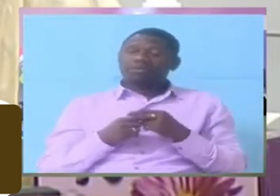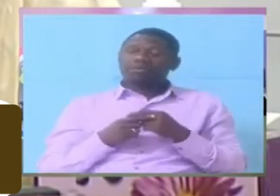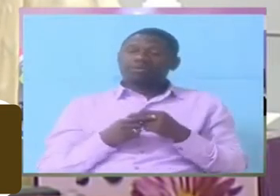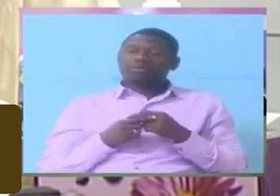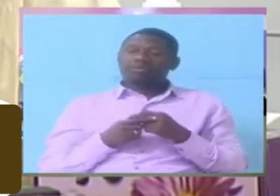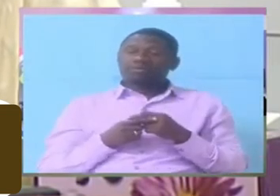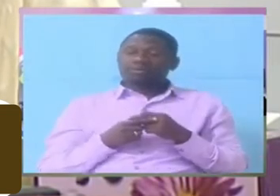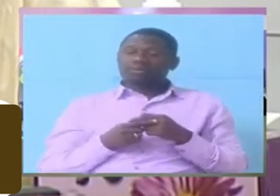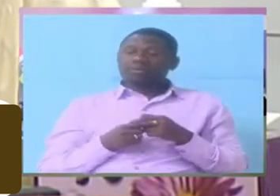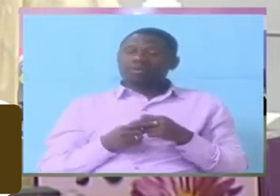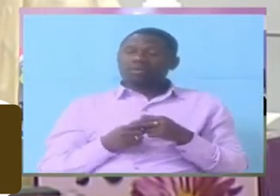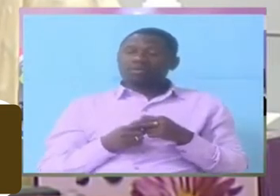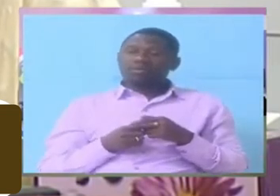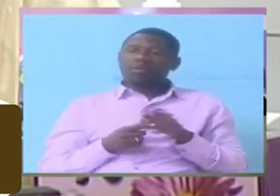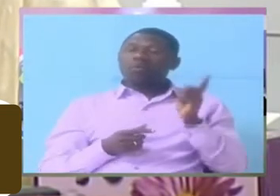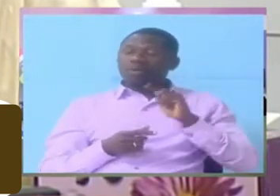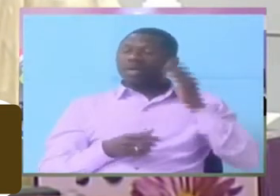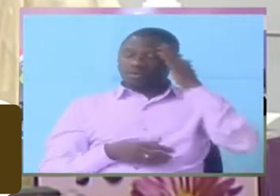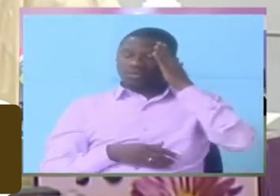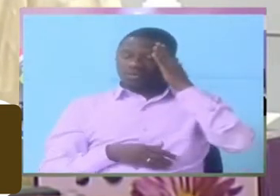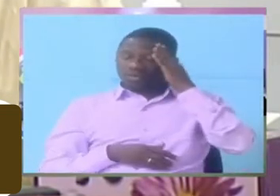I know is that some migrants